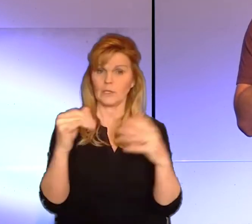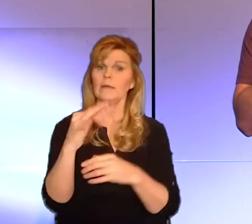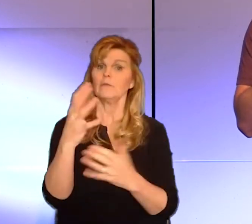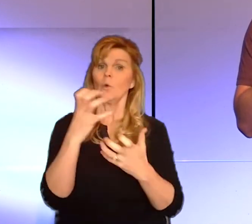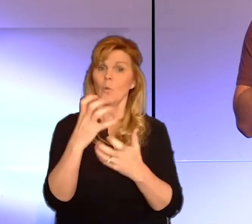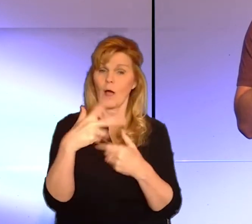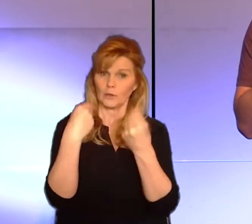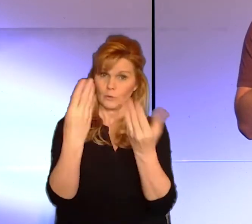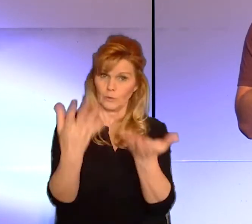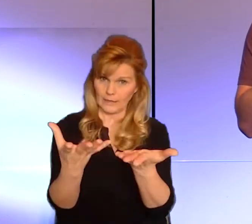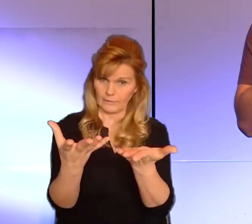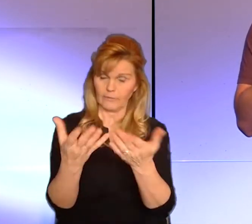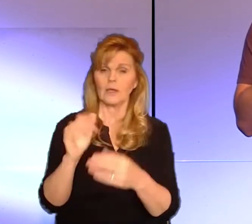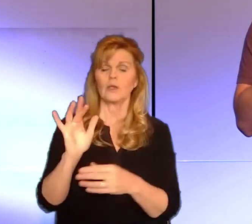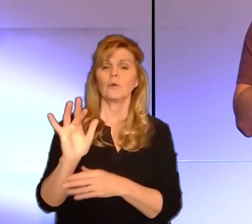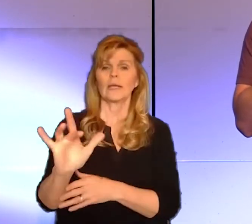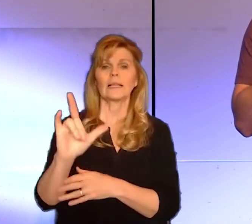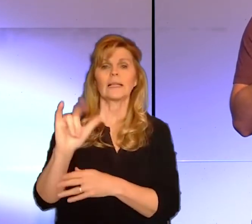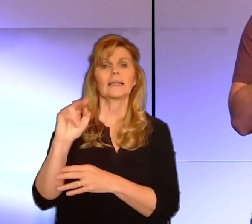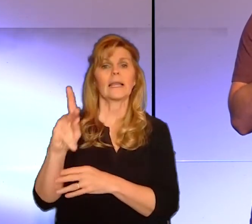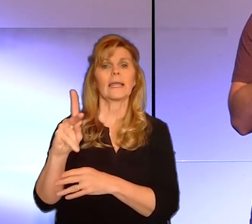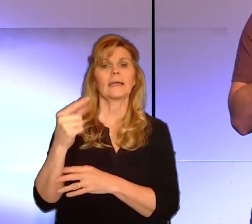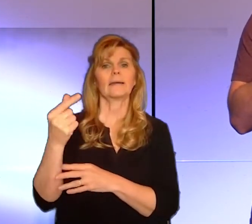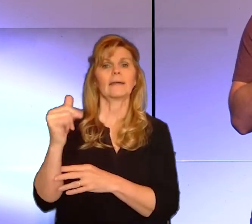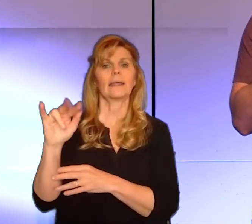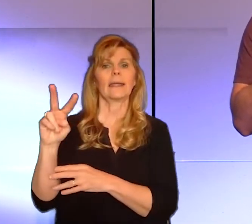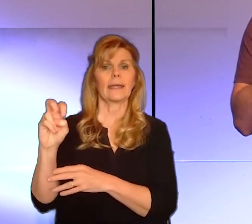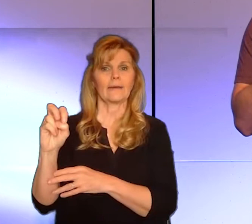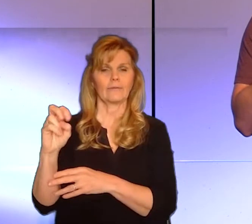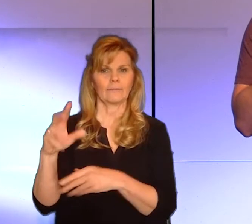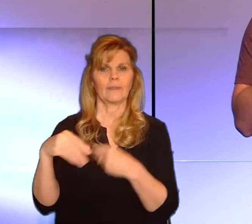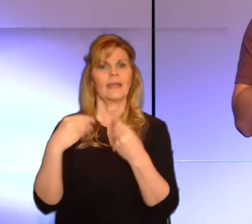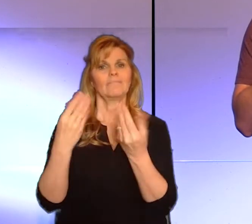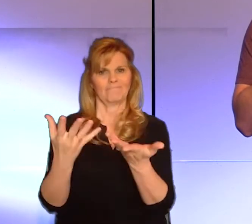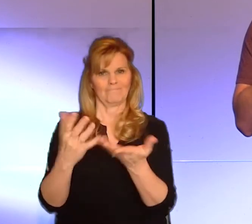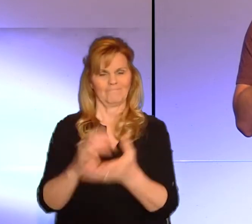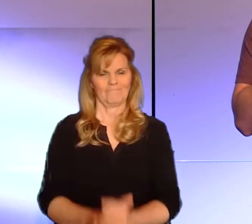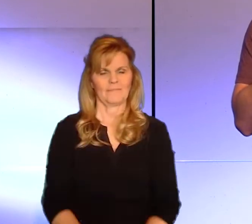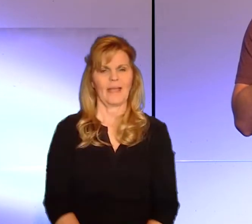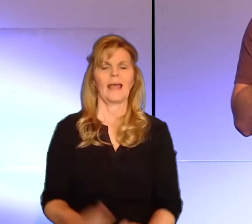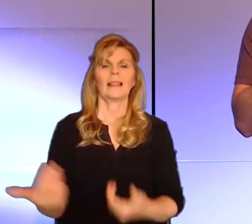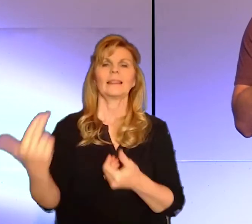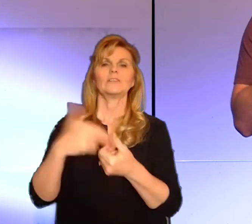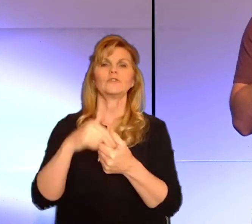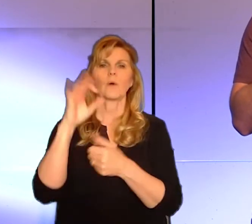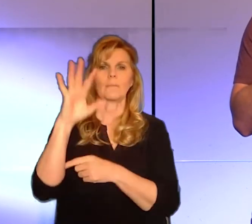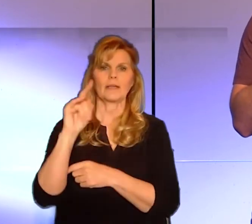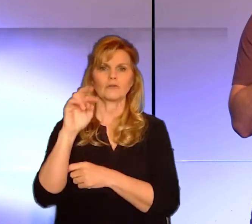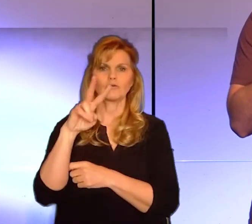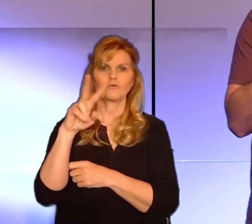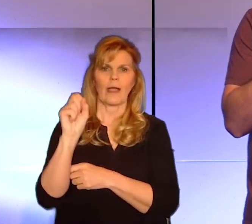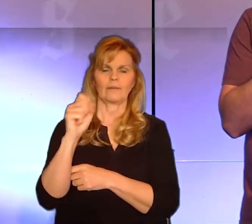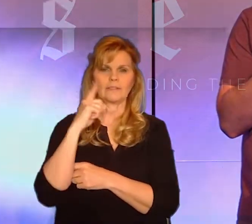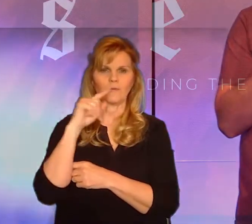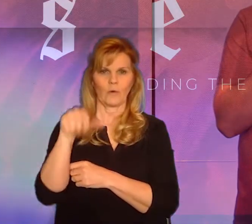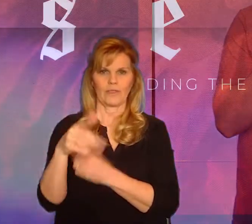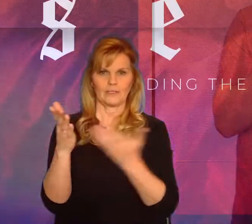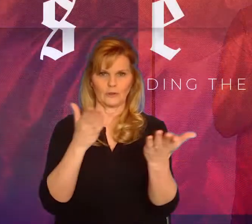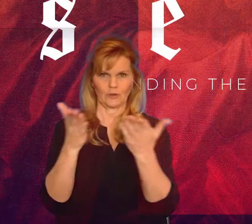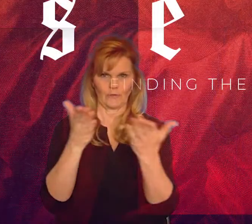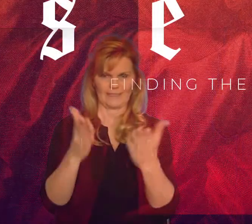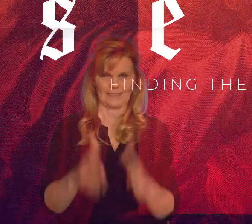the link is also there in the description for that. Now, let's go ahead and join Pastor Travis and listen in on this incredible sermon.